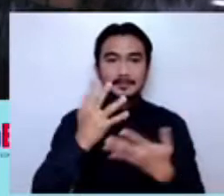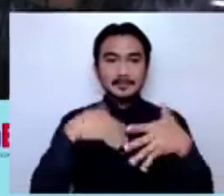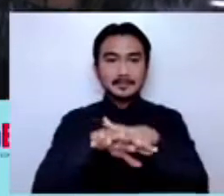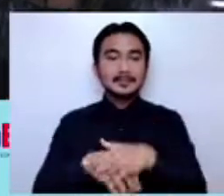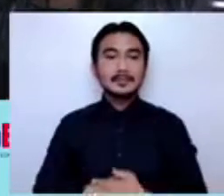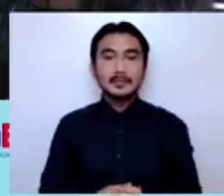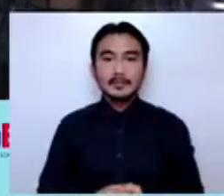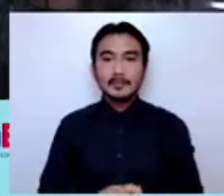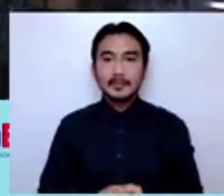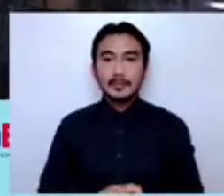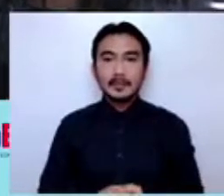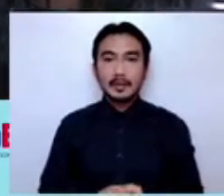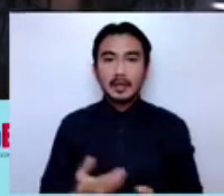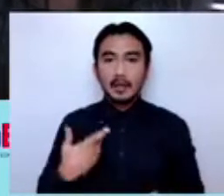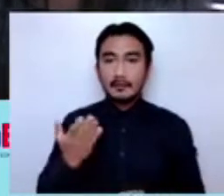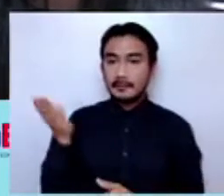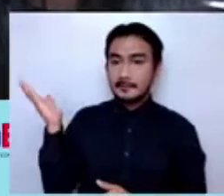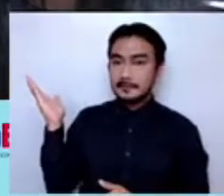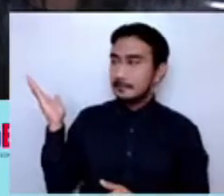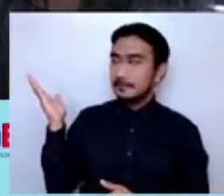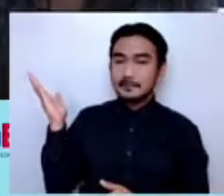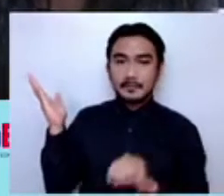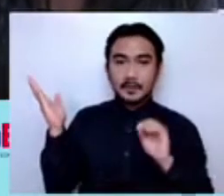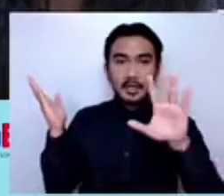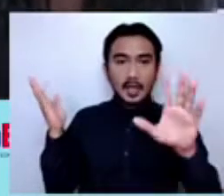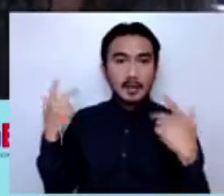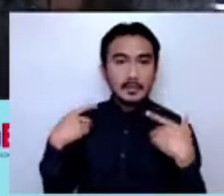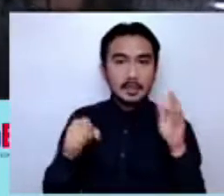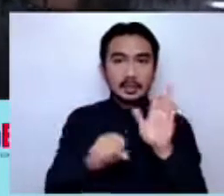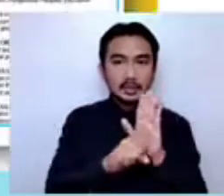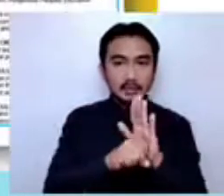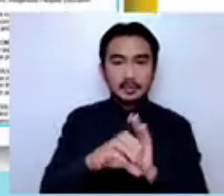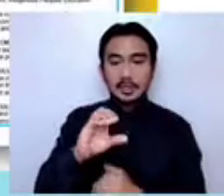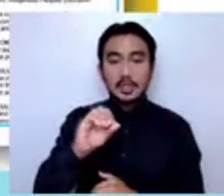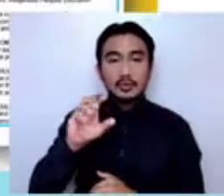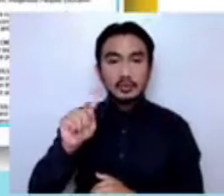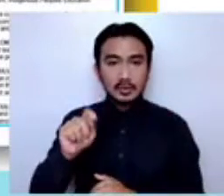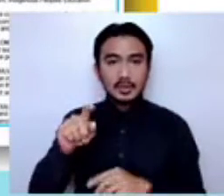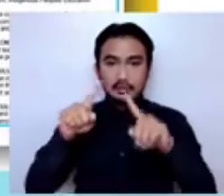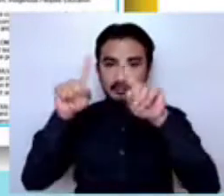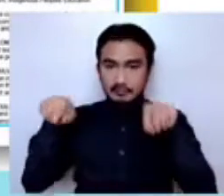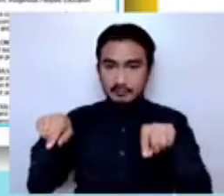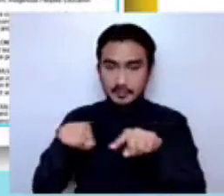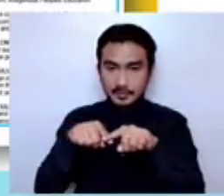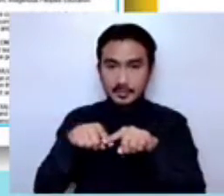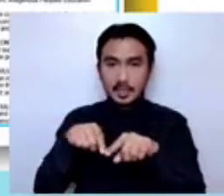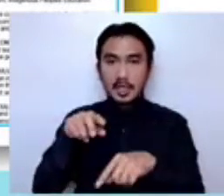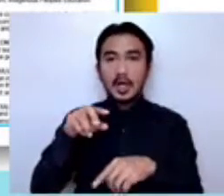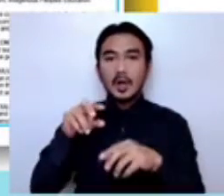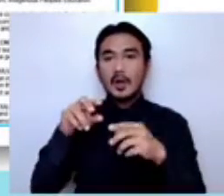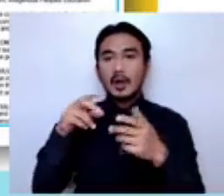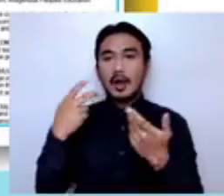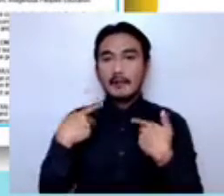So here on your screen, you will see a sample of our COT rubric. So again, this was explained to you